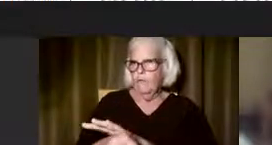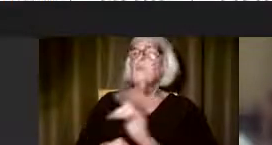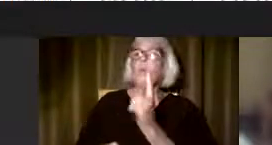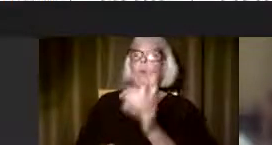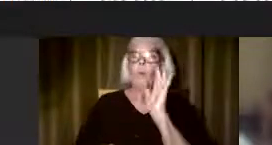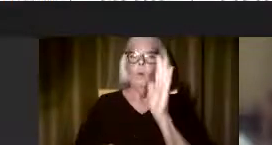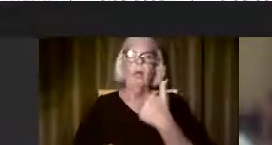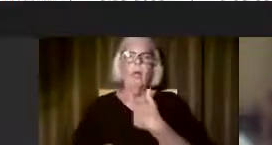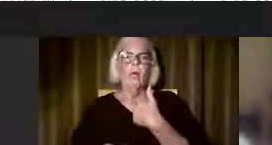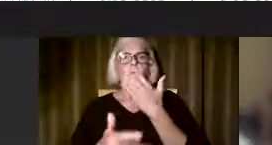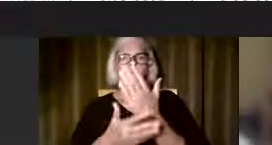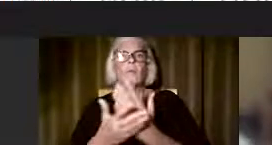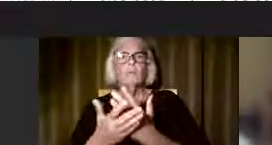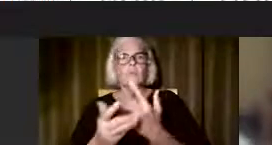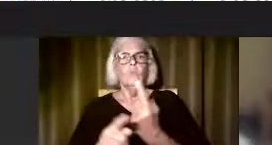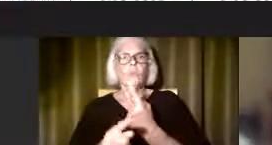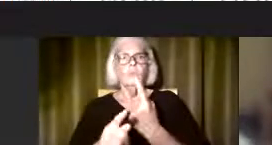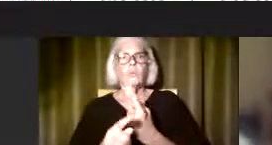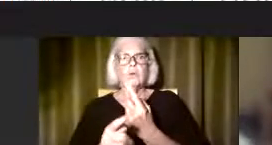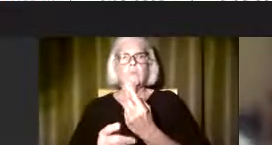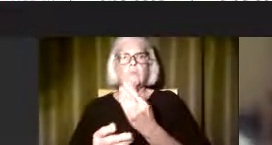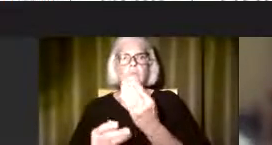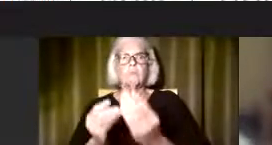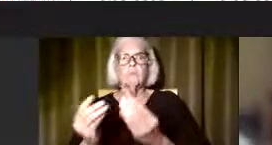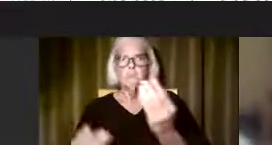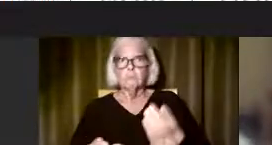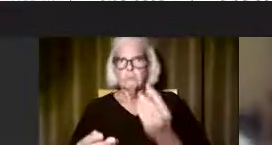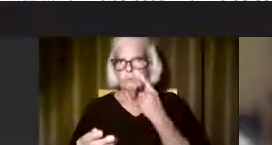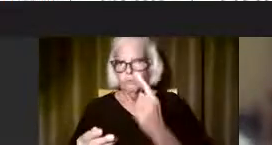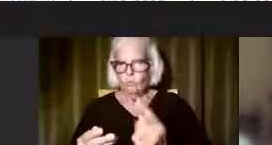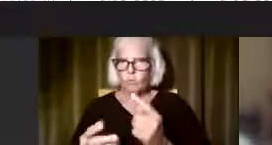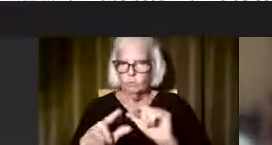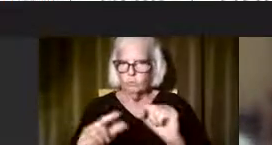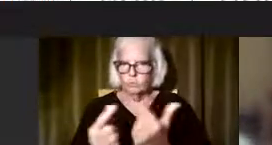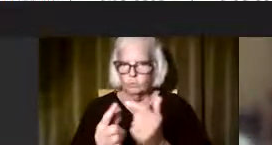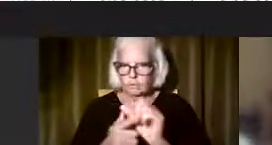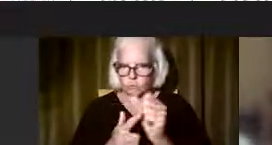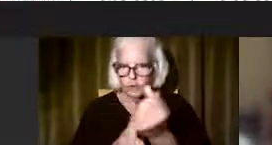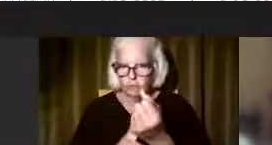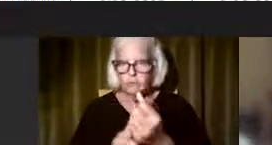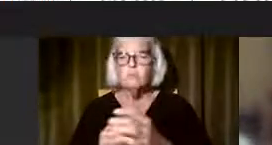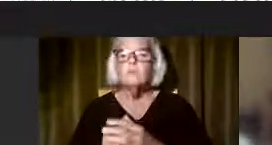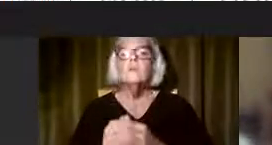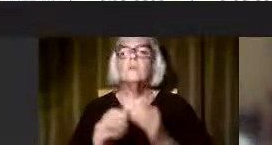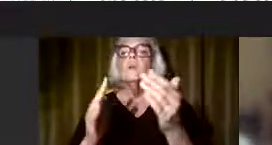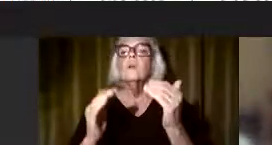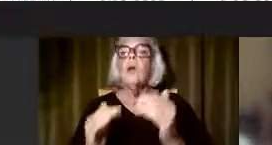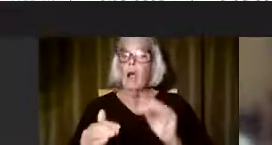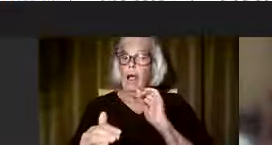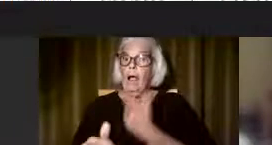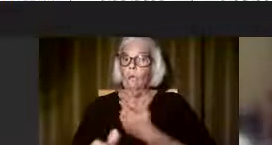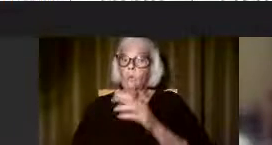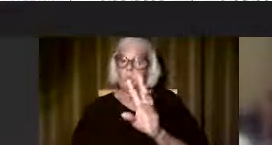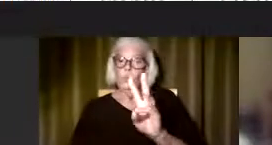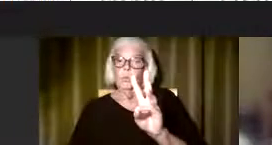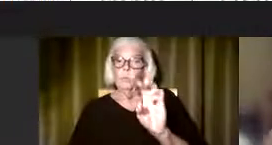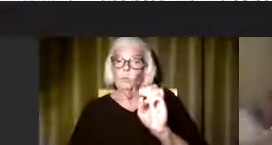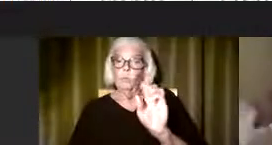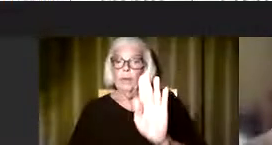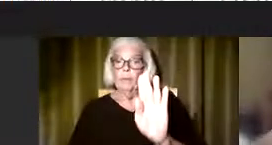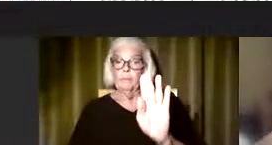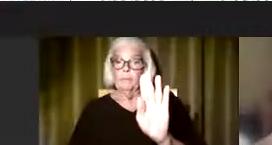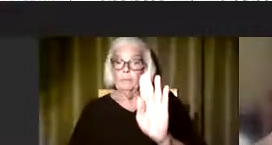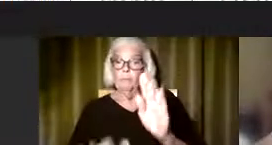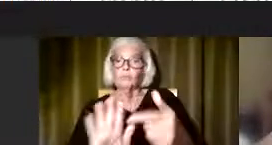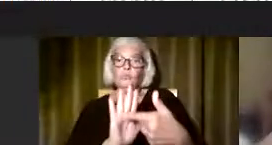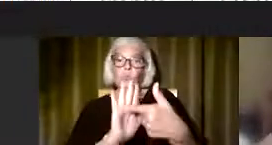going to continue to operate in the upcoming months. We have a process on our website that I can